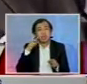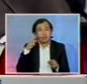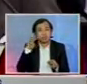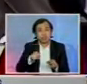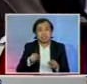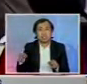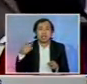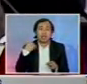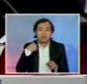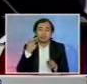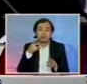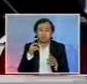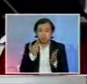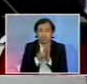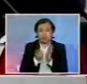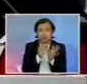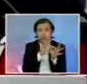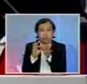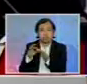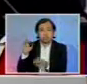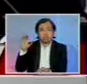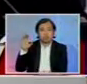Constantino T. Castillo and